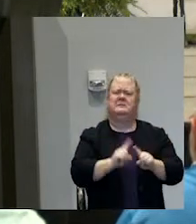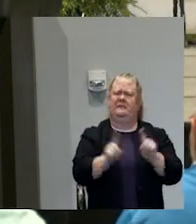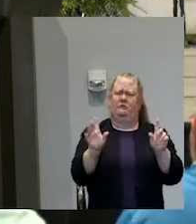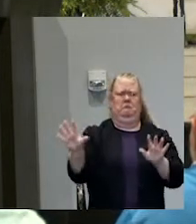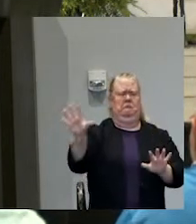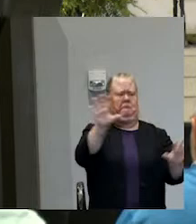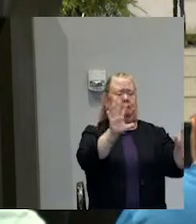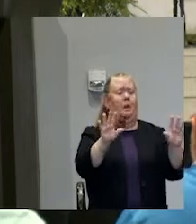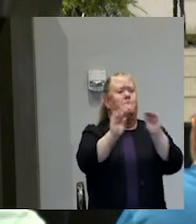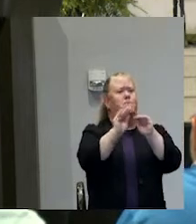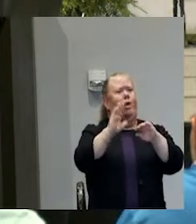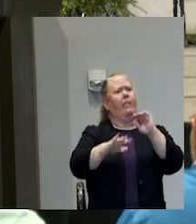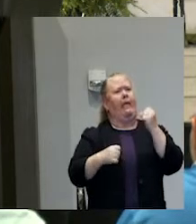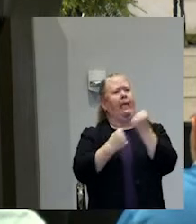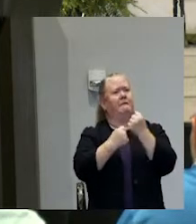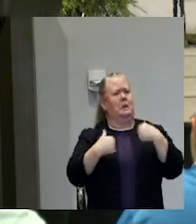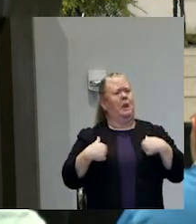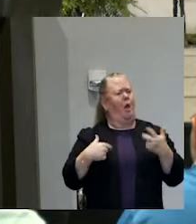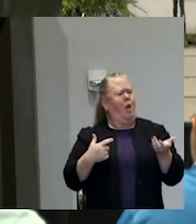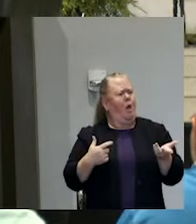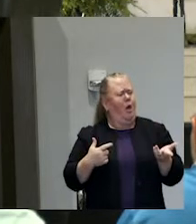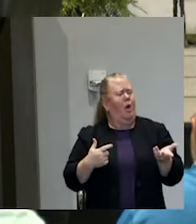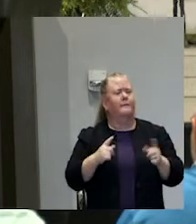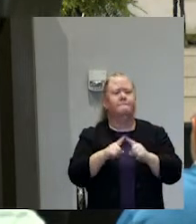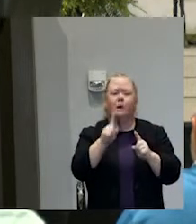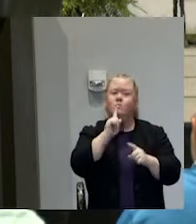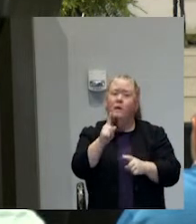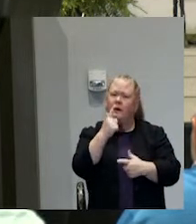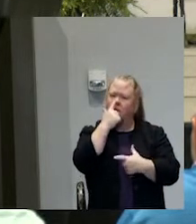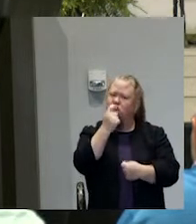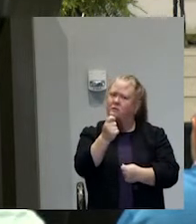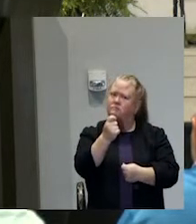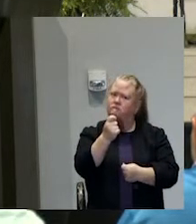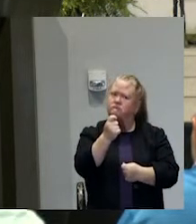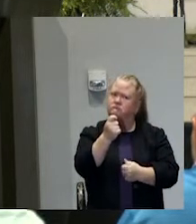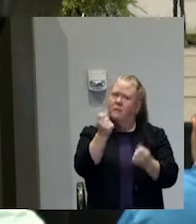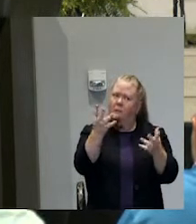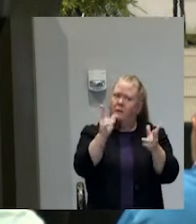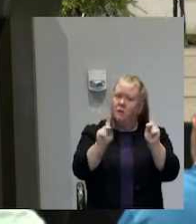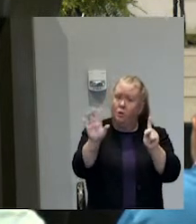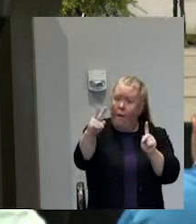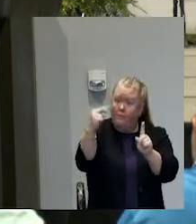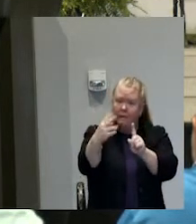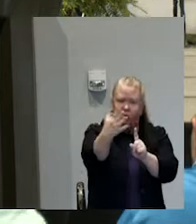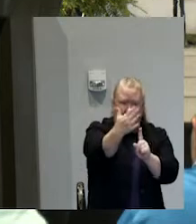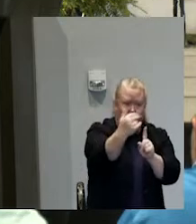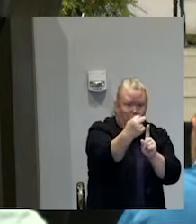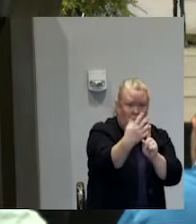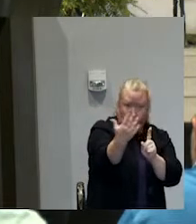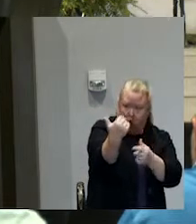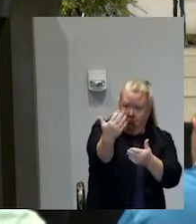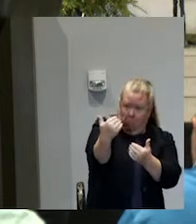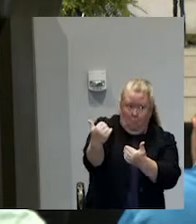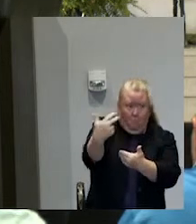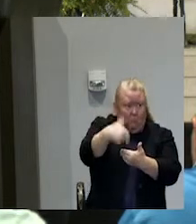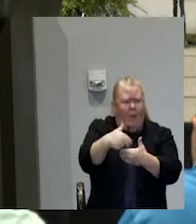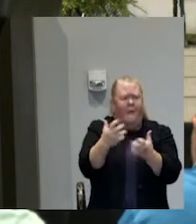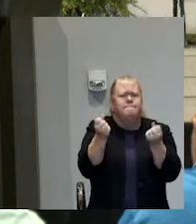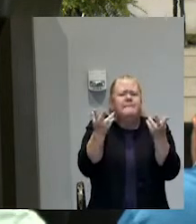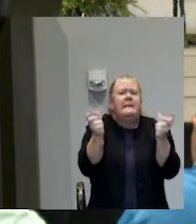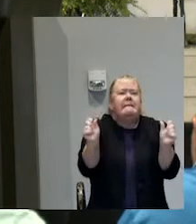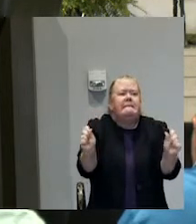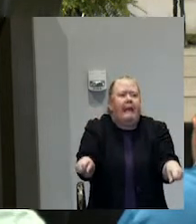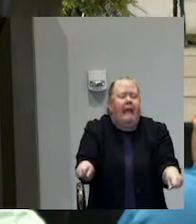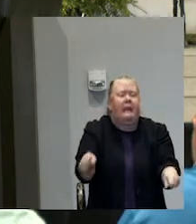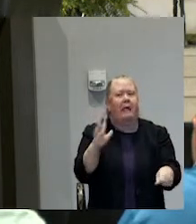an advocate, I'm just very intrigued in learning as many different perspectives as I can, and I encourage everyone to do that, because I think that's the best